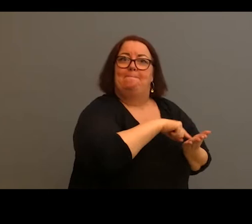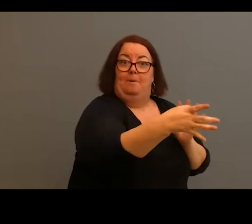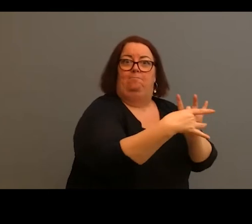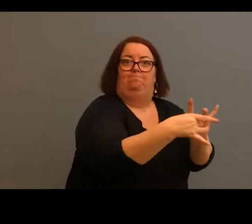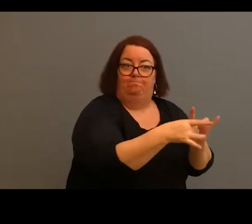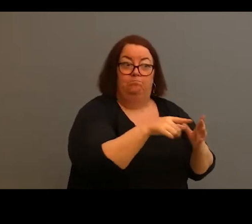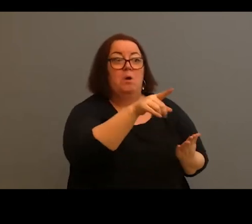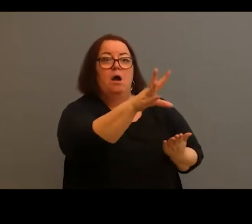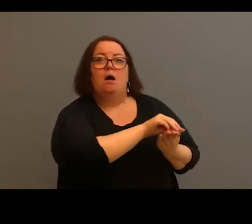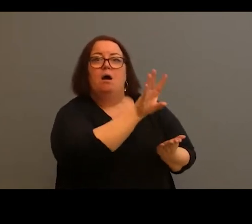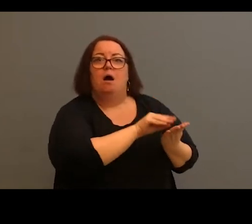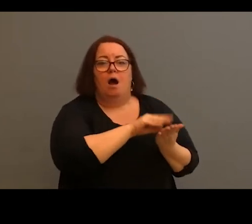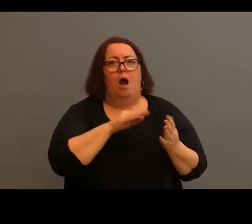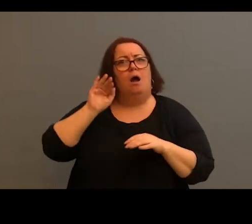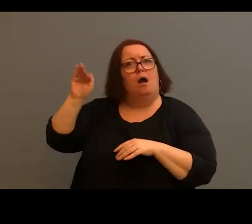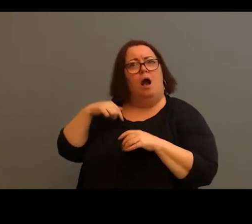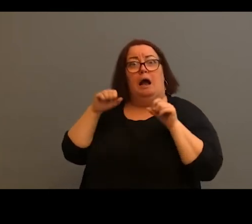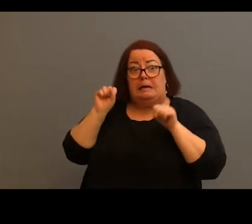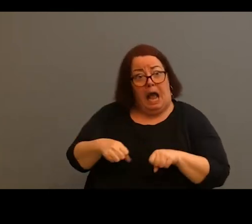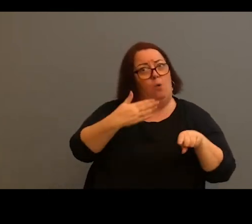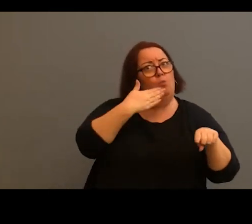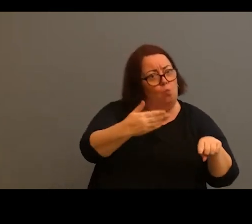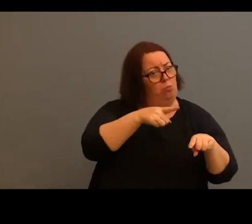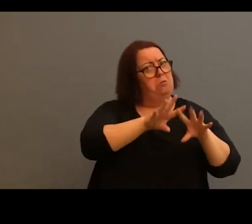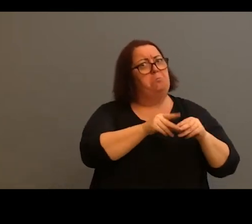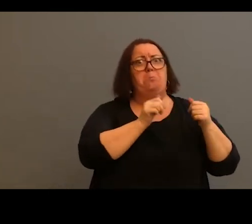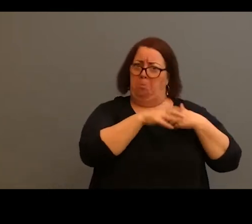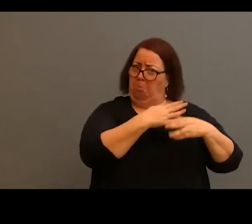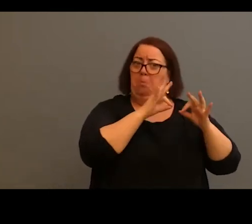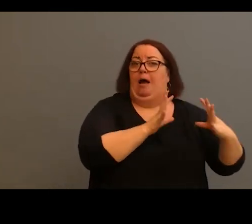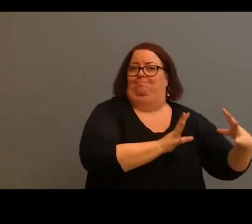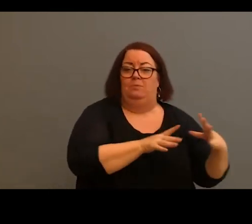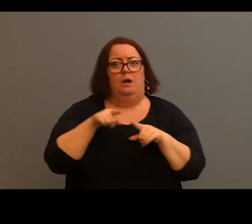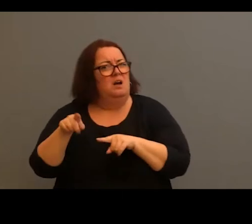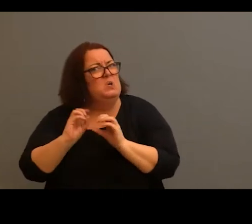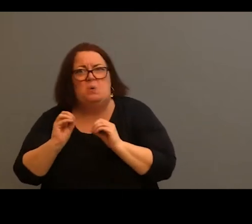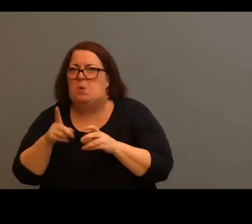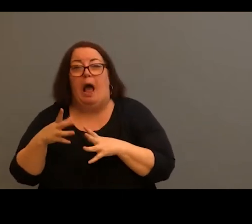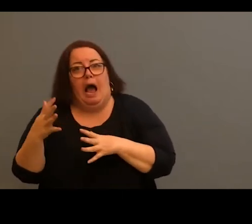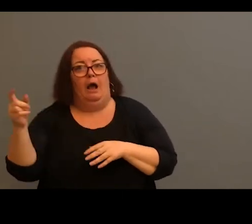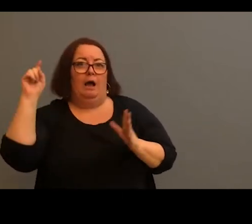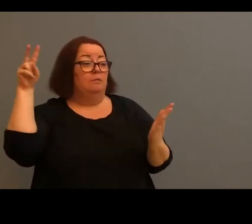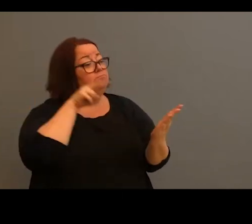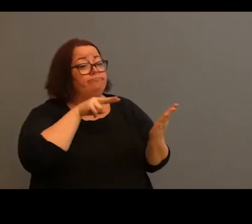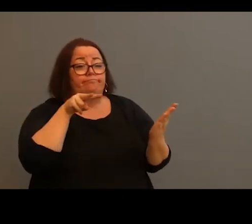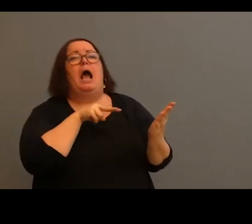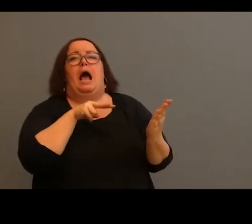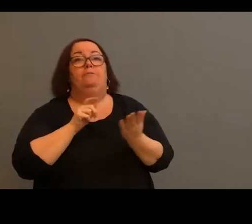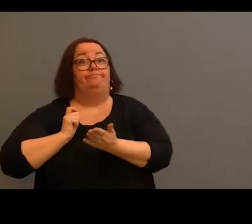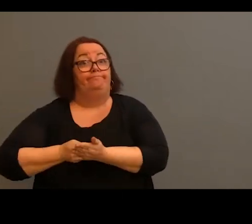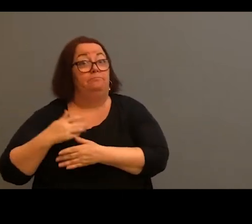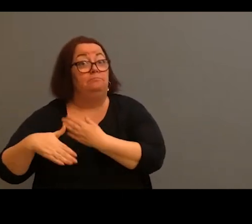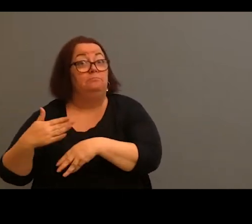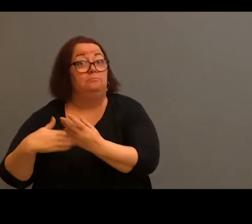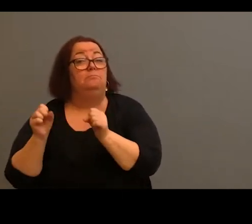good enough? However, having an action plan and a strategy that challenges us and encourages us to strive for